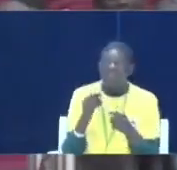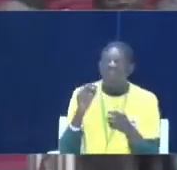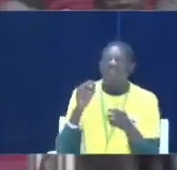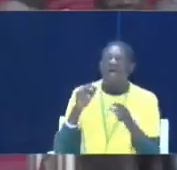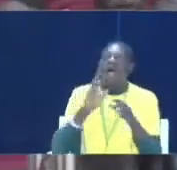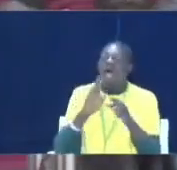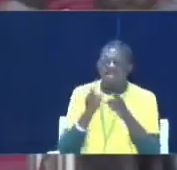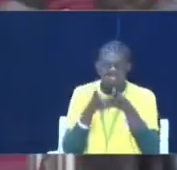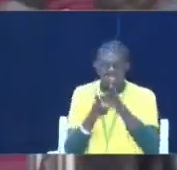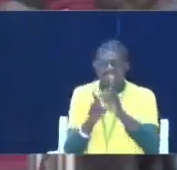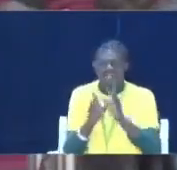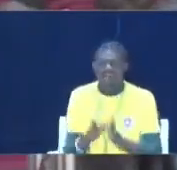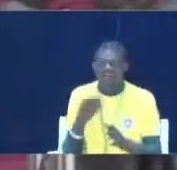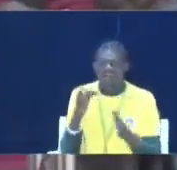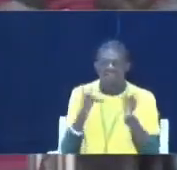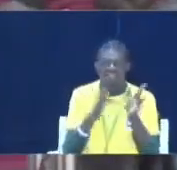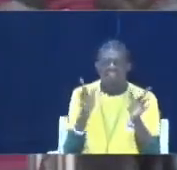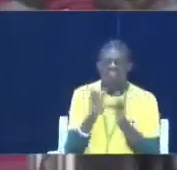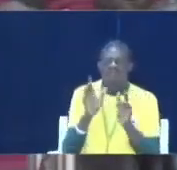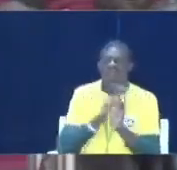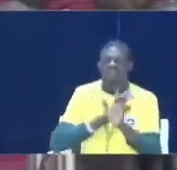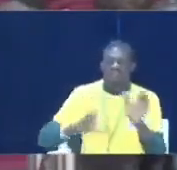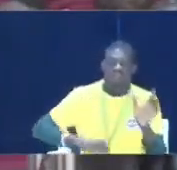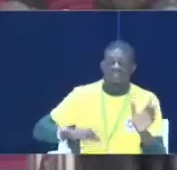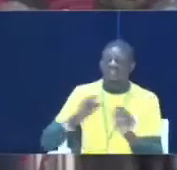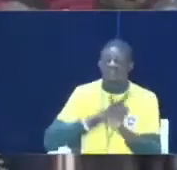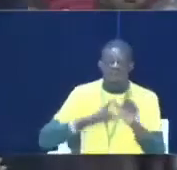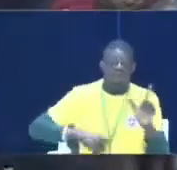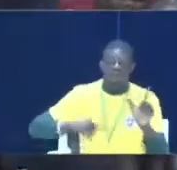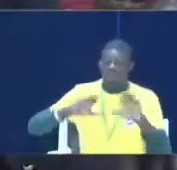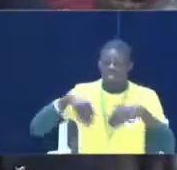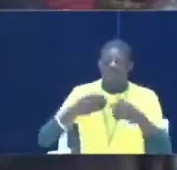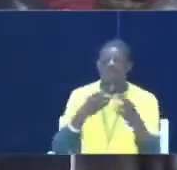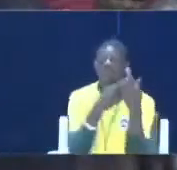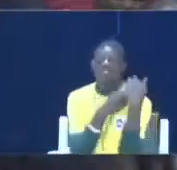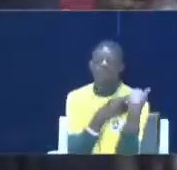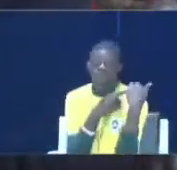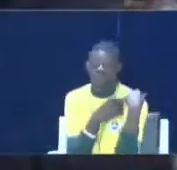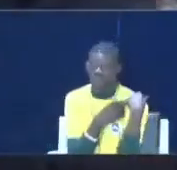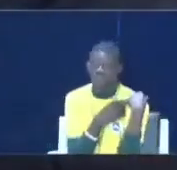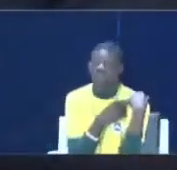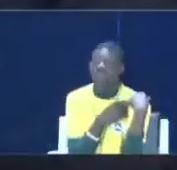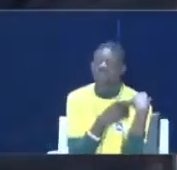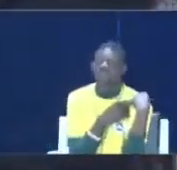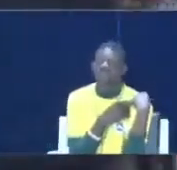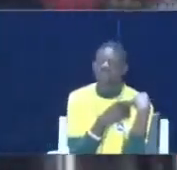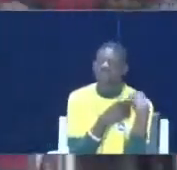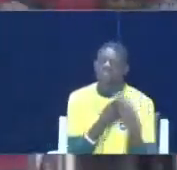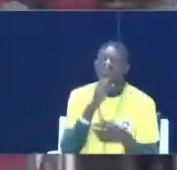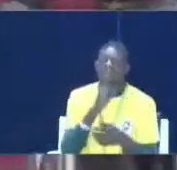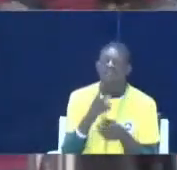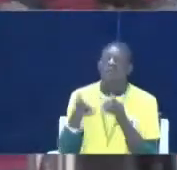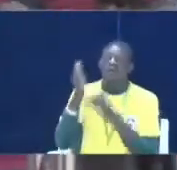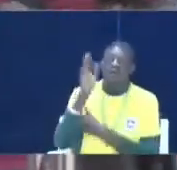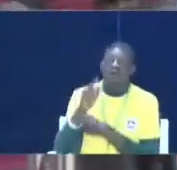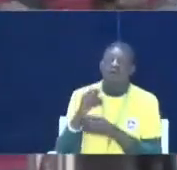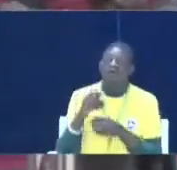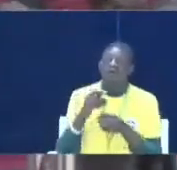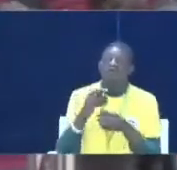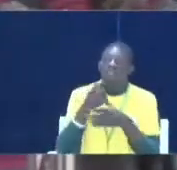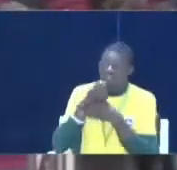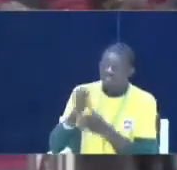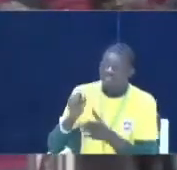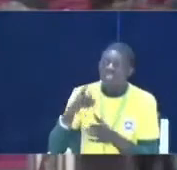the disciples. The Lord gave them a mandate In fact, the Lord set the coordinates